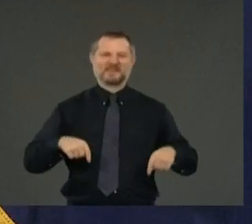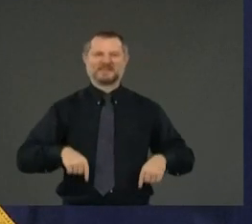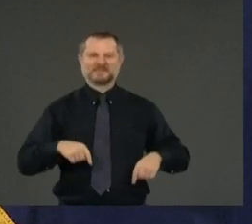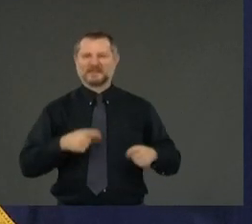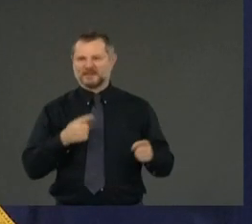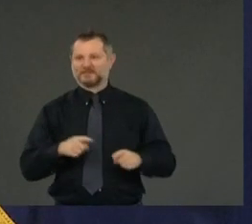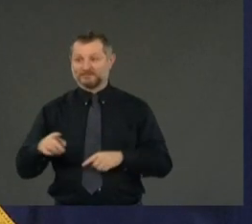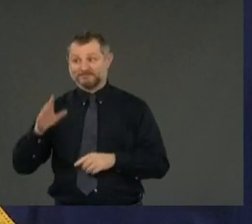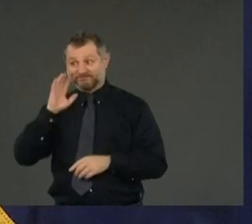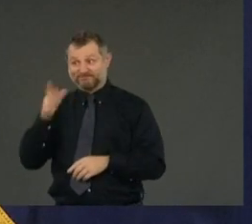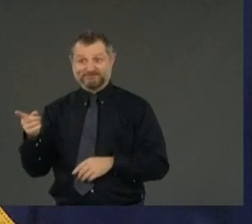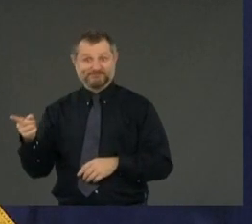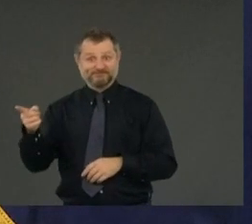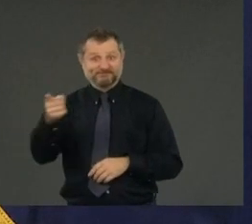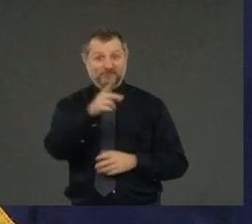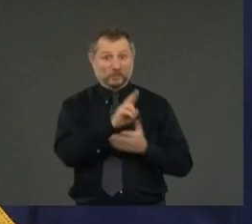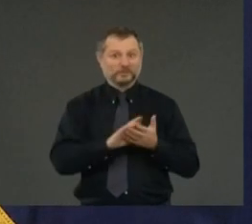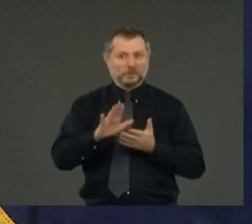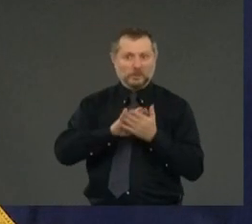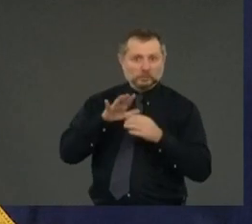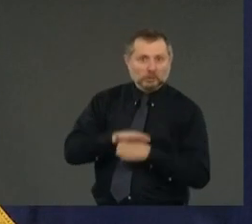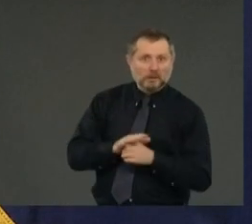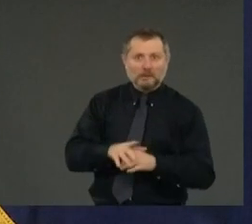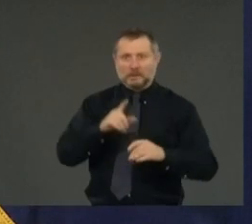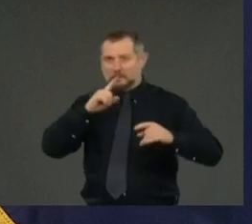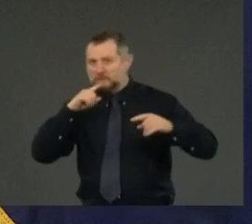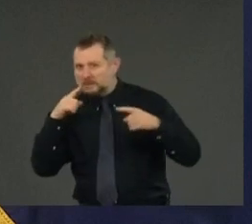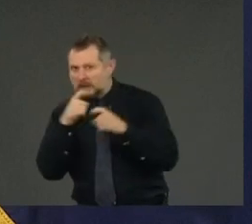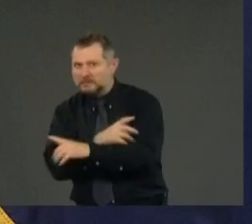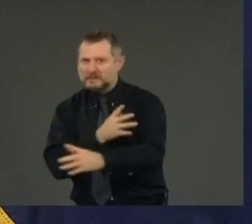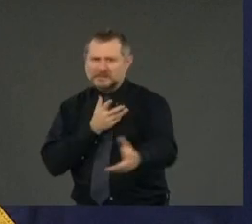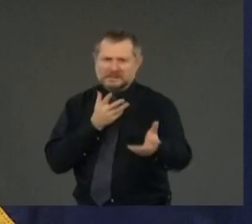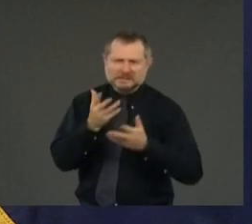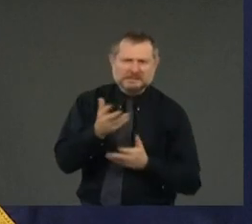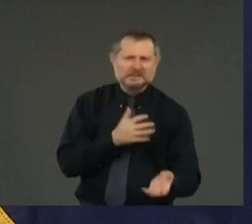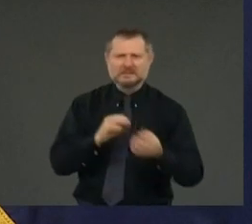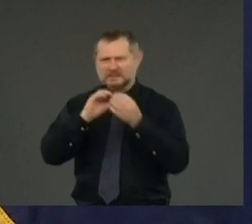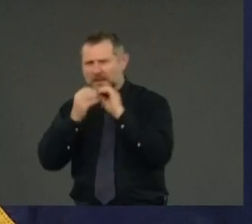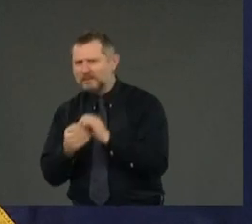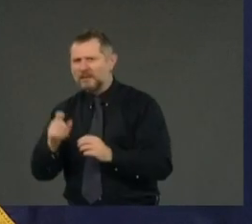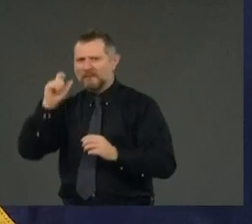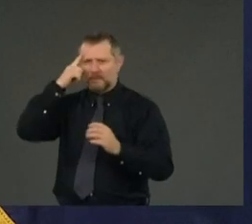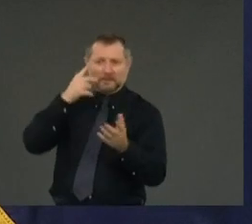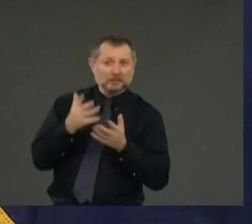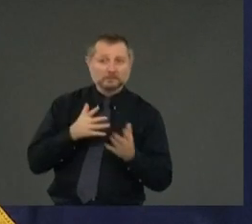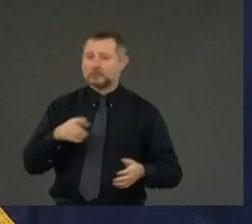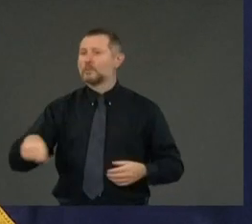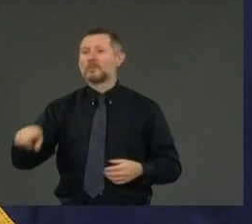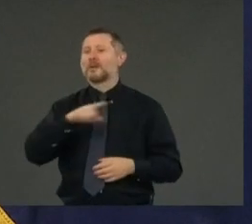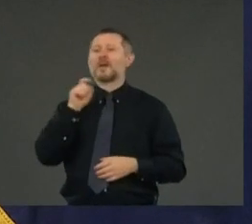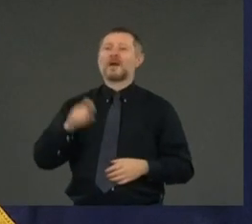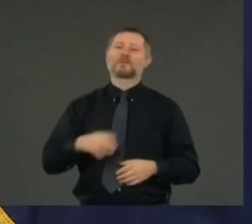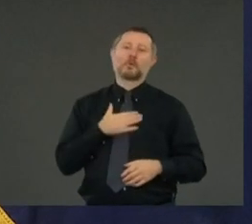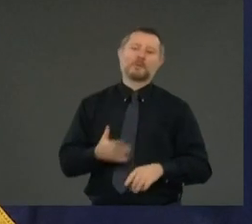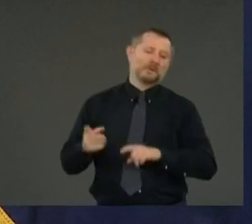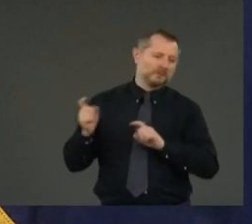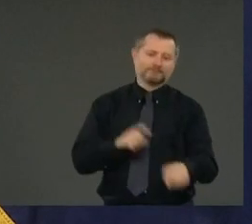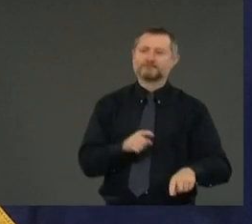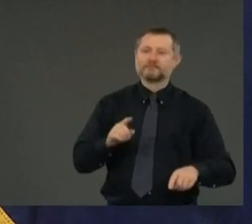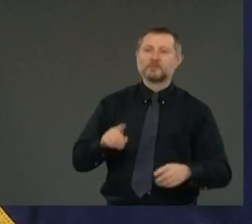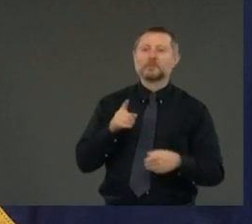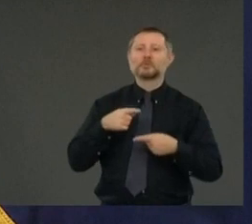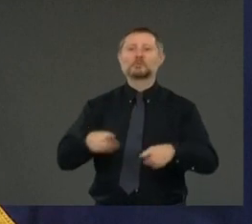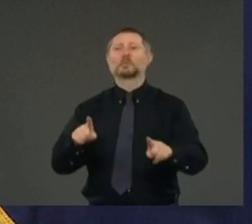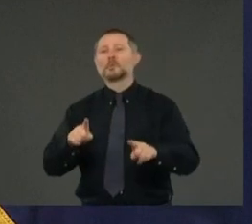most consequential government issue. They had to do it during a very difficult time. You had to show